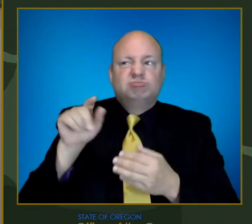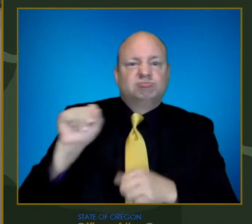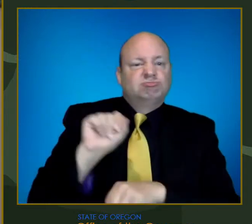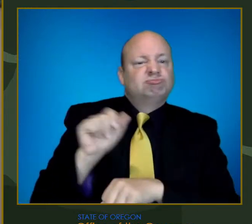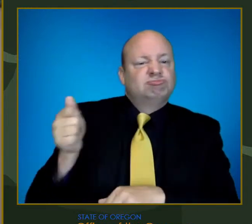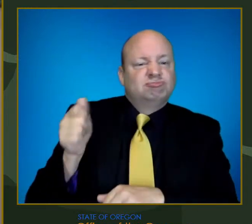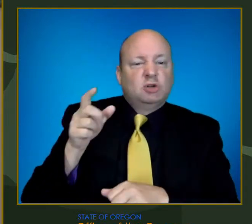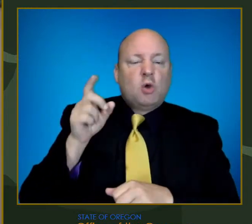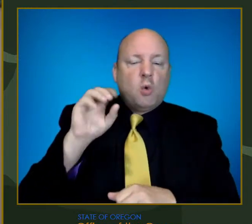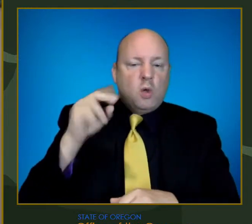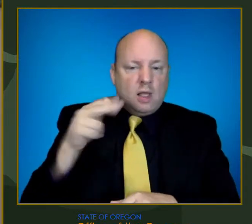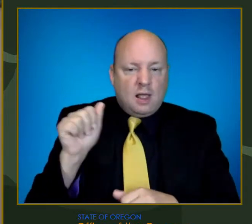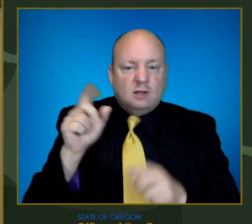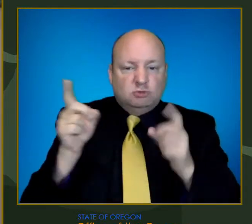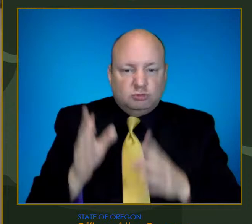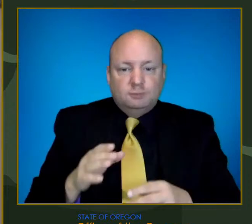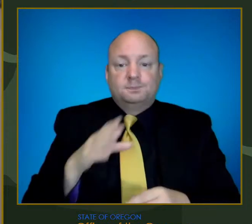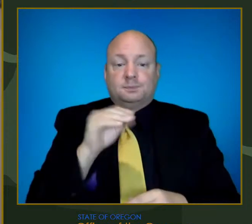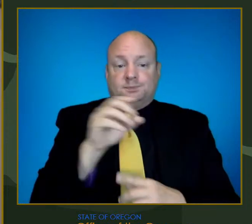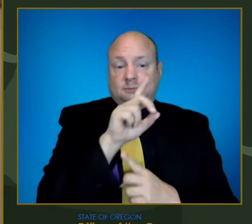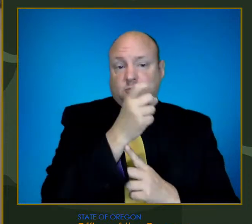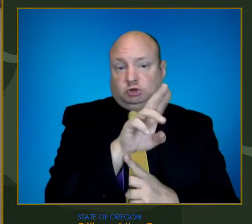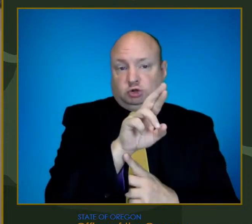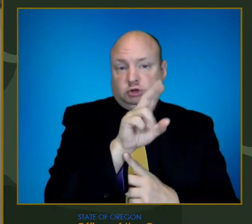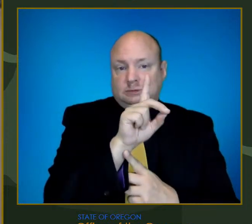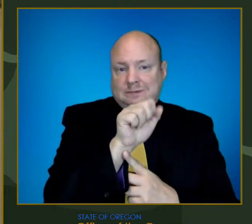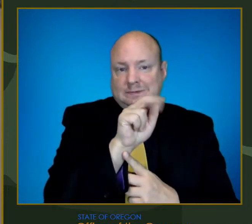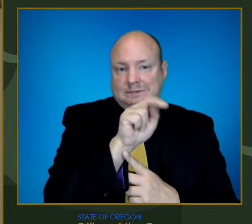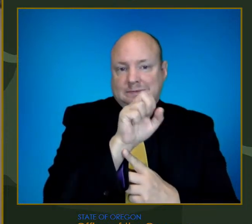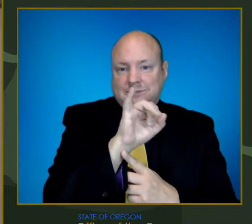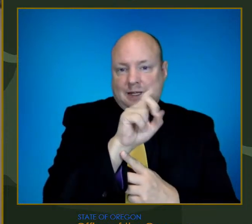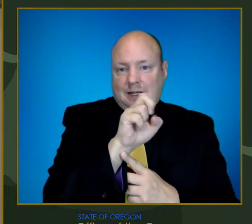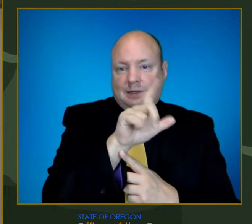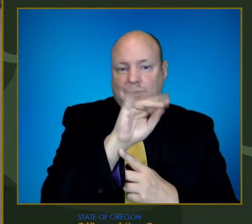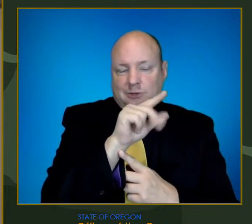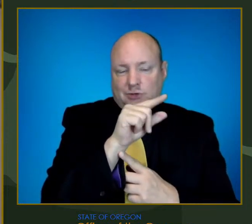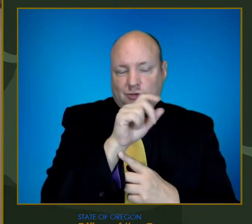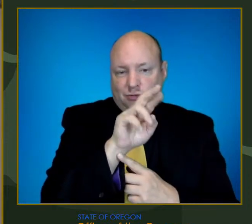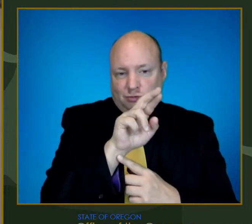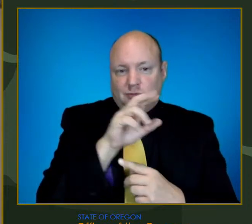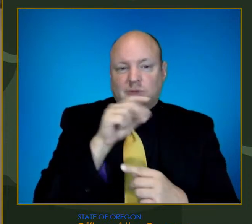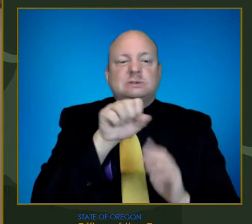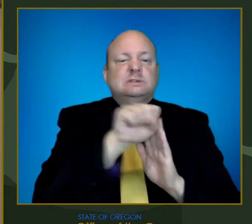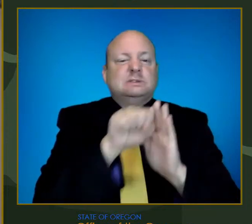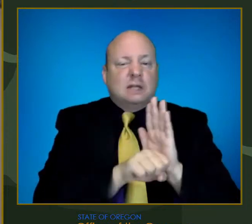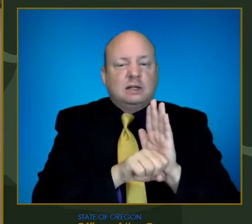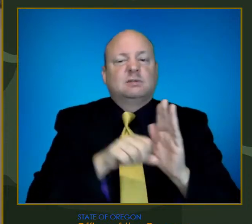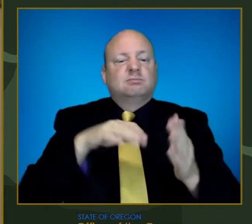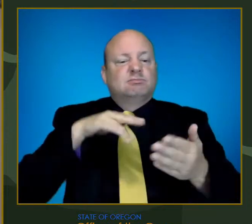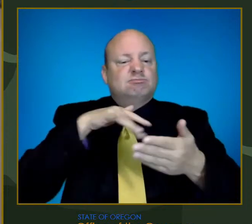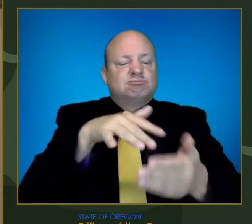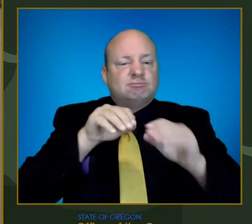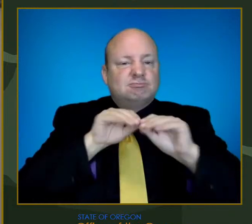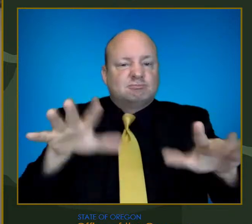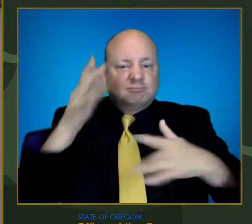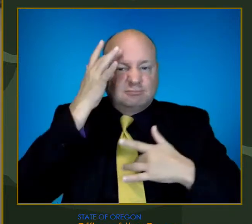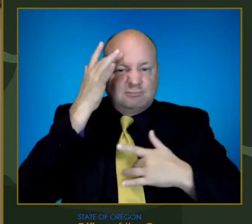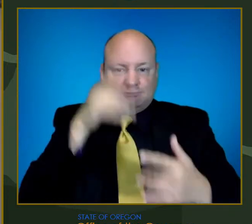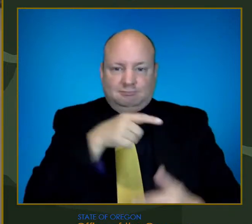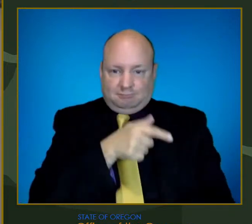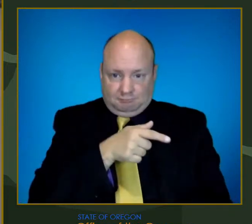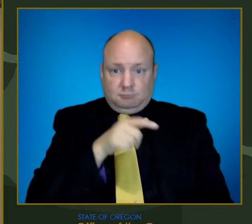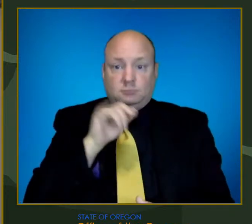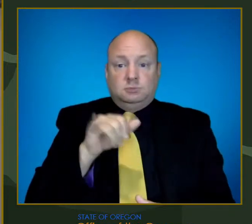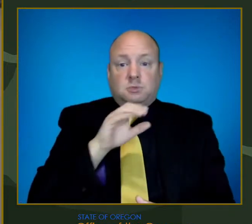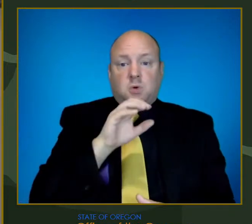state epidemiologist, Colt Gill, Director of the Oregon Department of Education, and Dr. Jeff